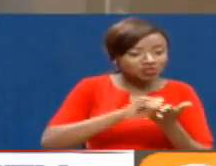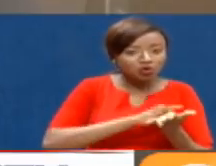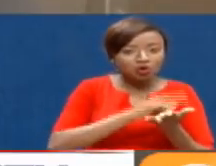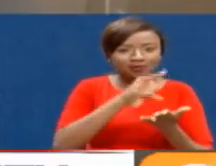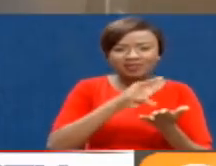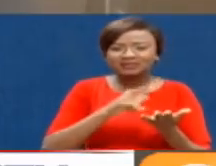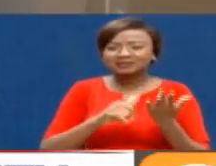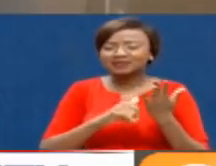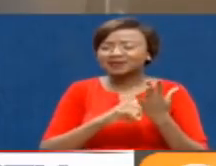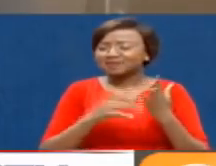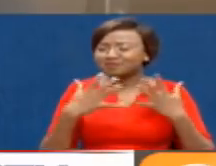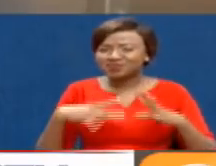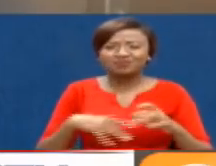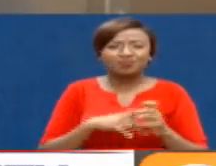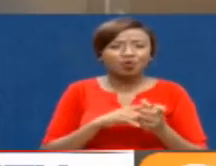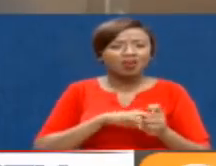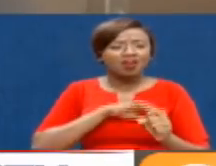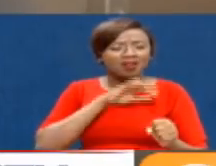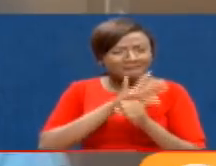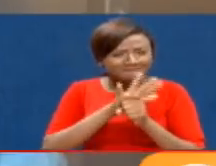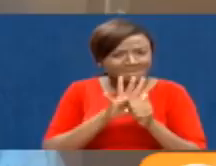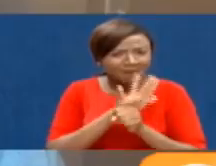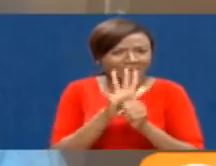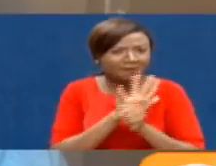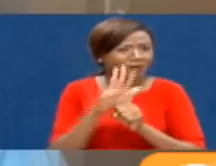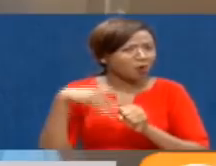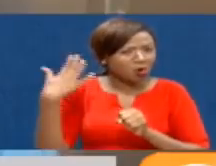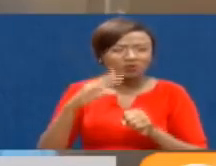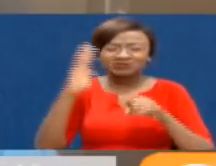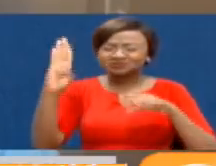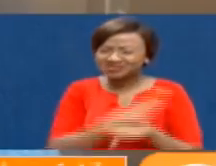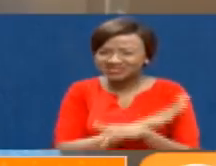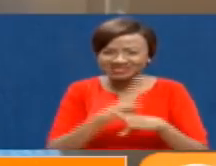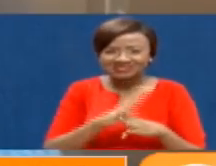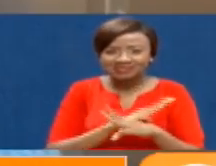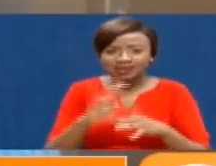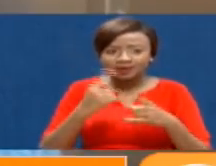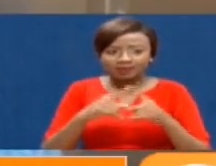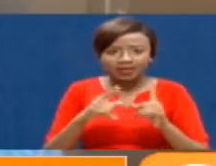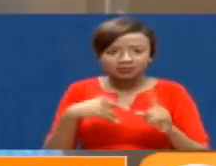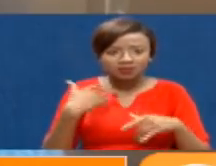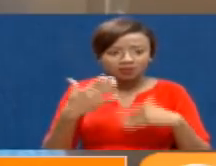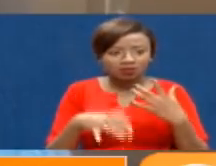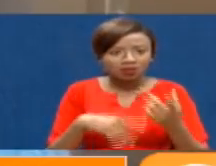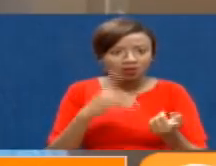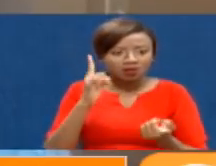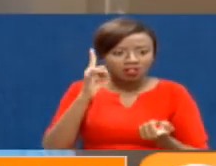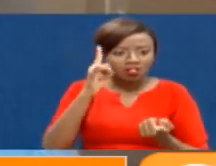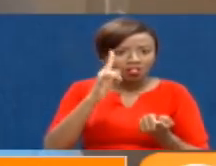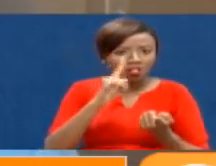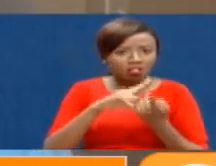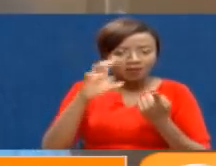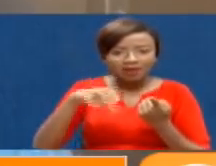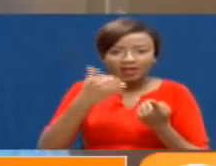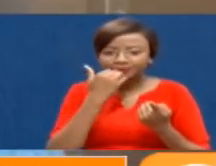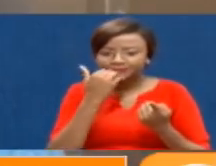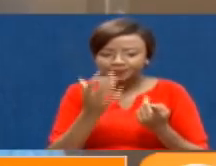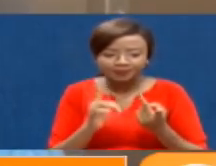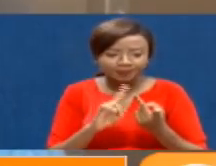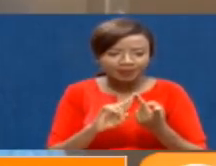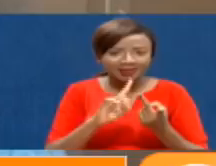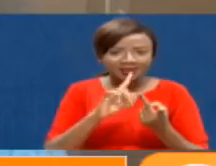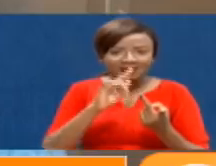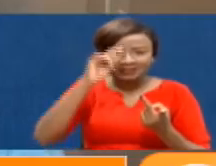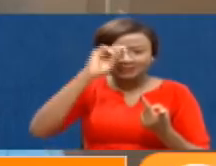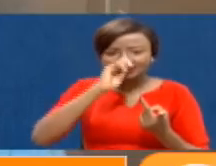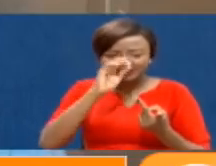and I watched the streets empty. I watched the stores begin to close. And public transport, basically there was nobody. And at the